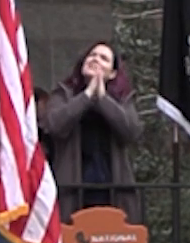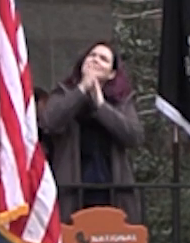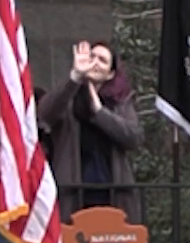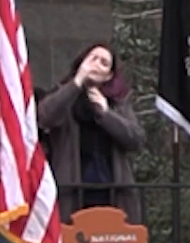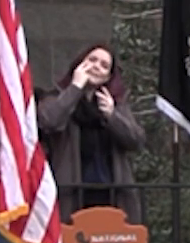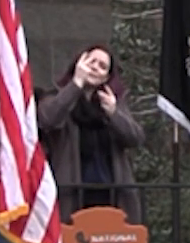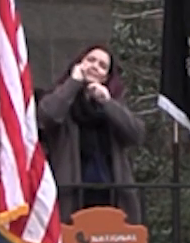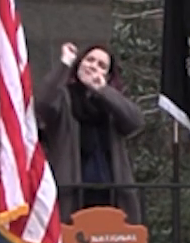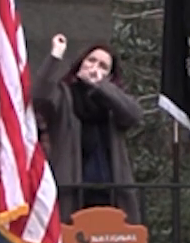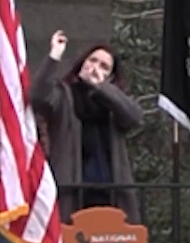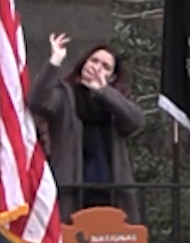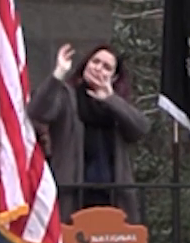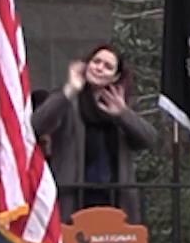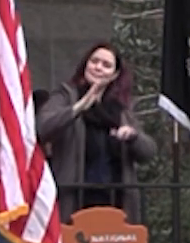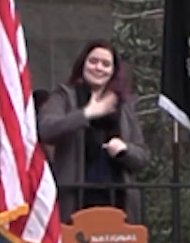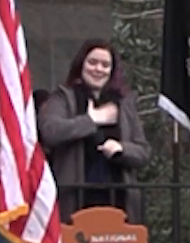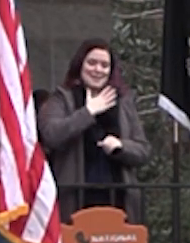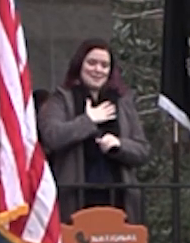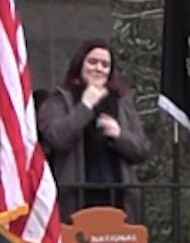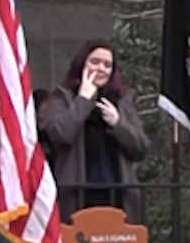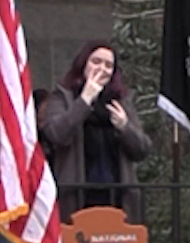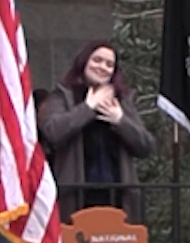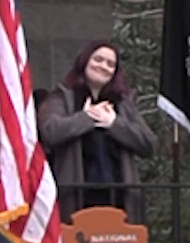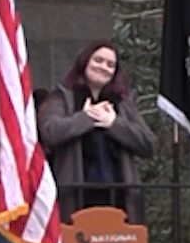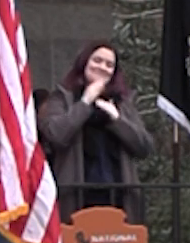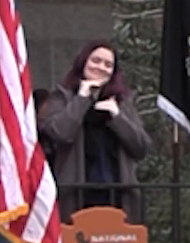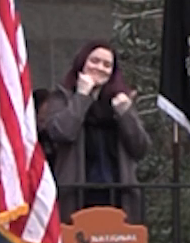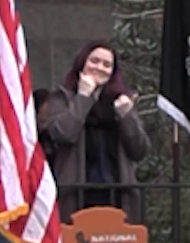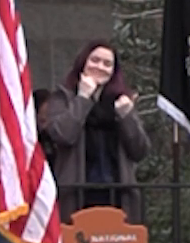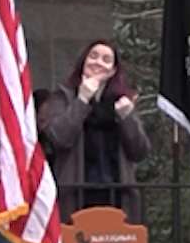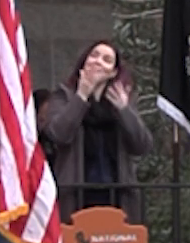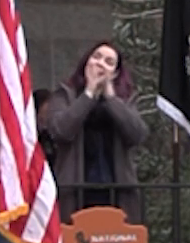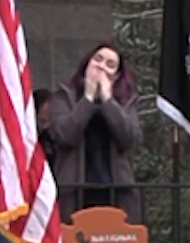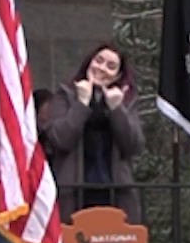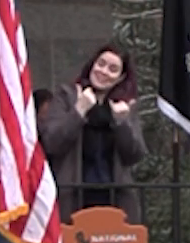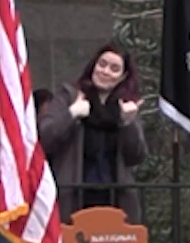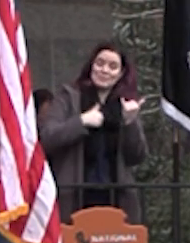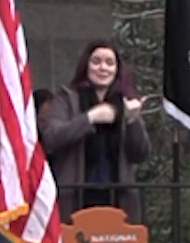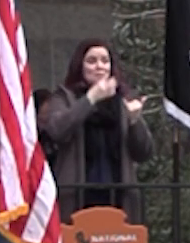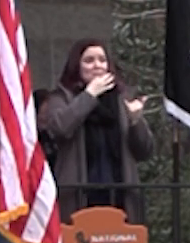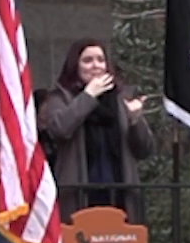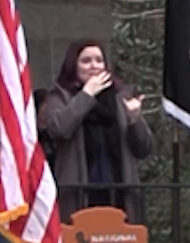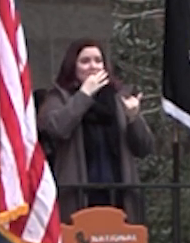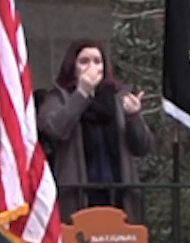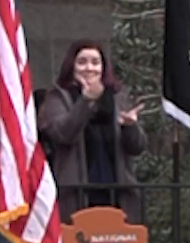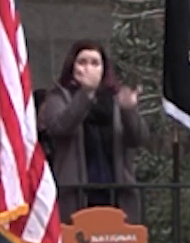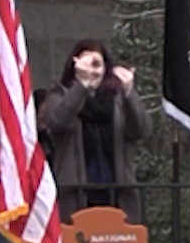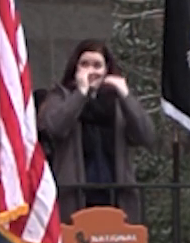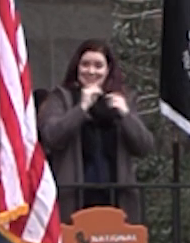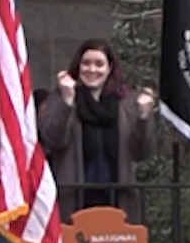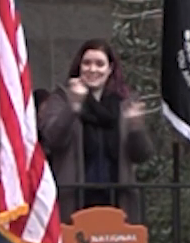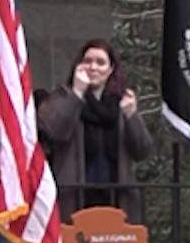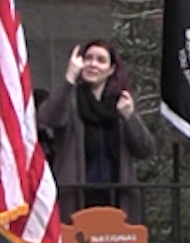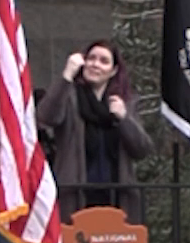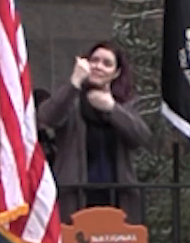memory with happy memory of their loved ones. We ask that now, as we prepare for the next part of this ceremony, that you keep